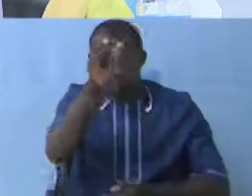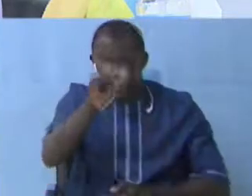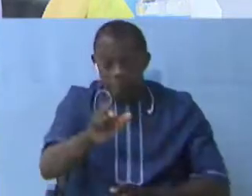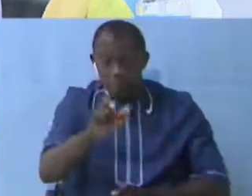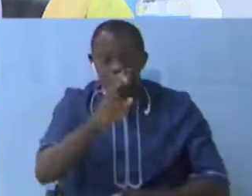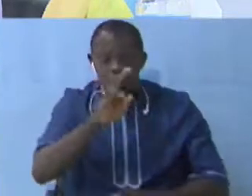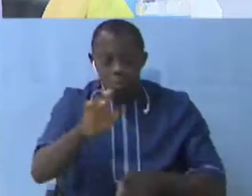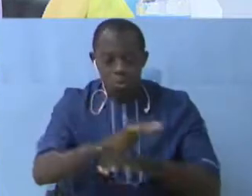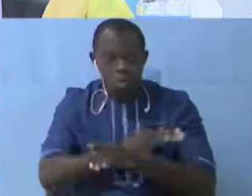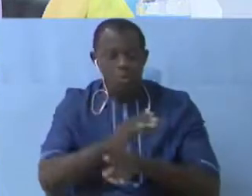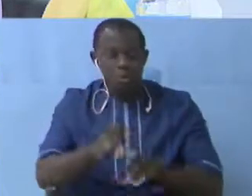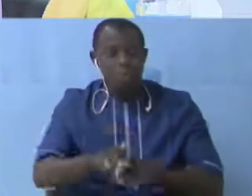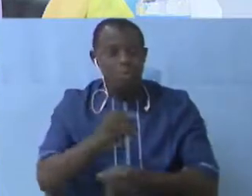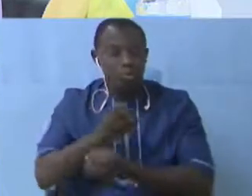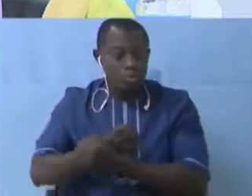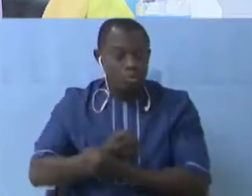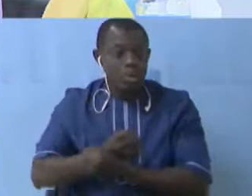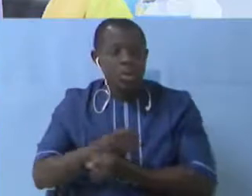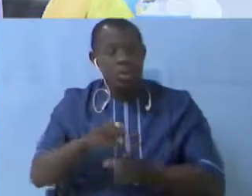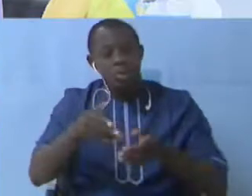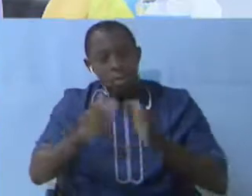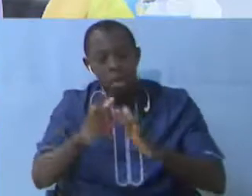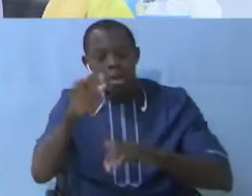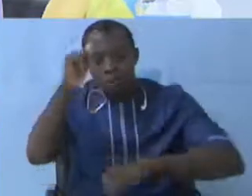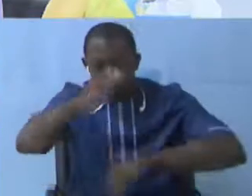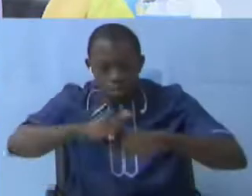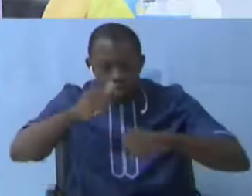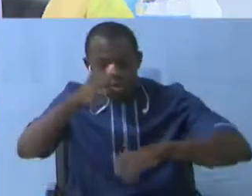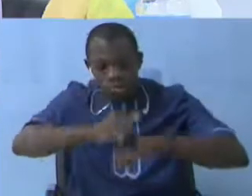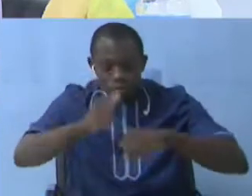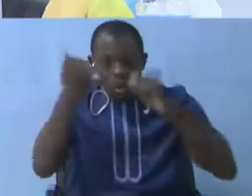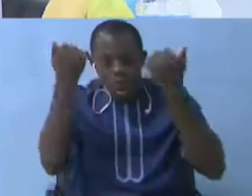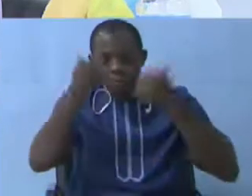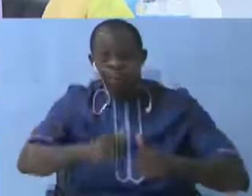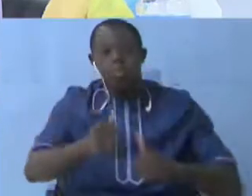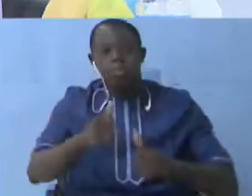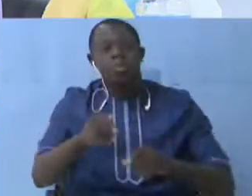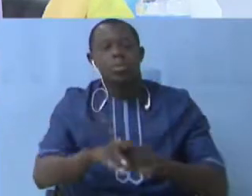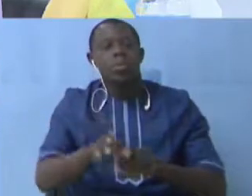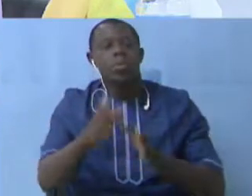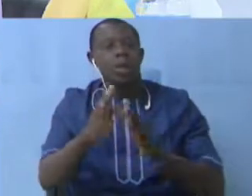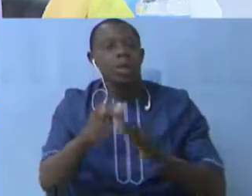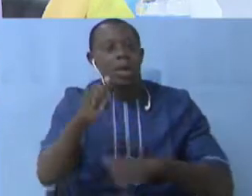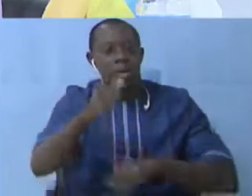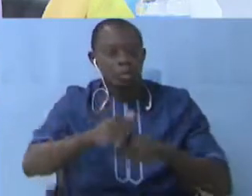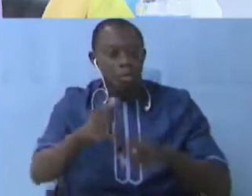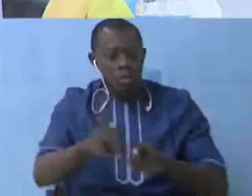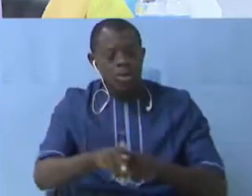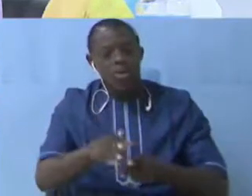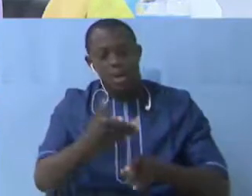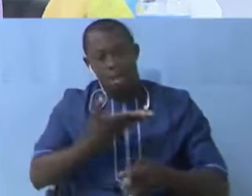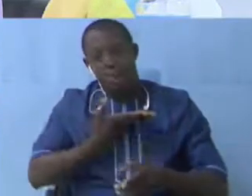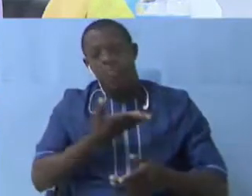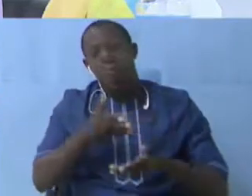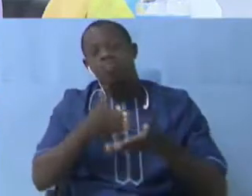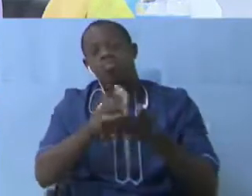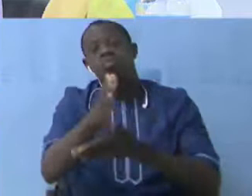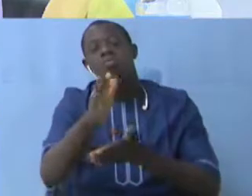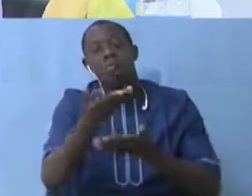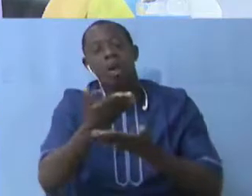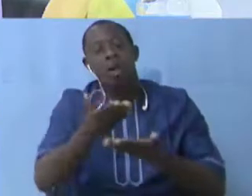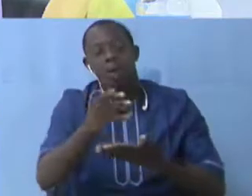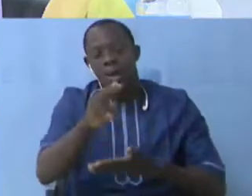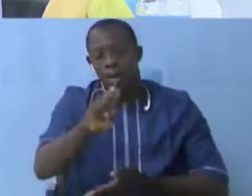NIA. Those cases of torture we documented also were from the hands of the NIA. am